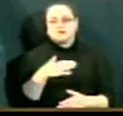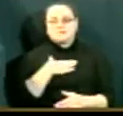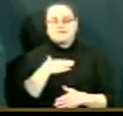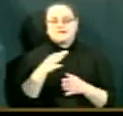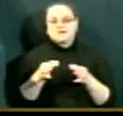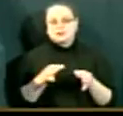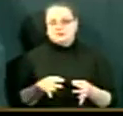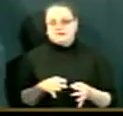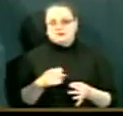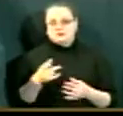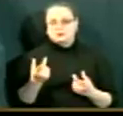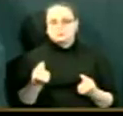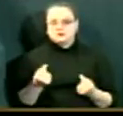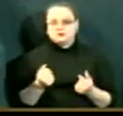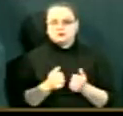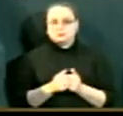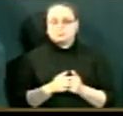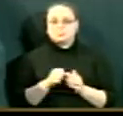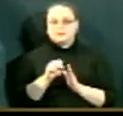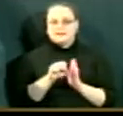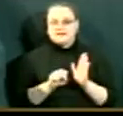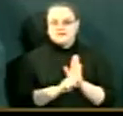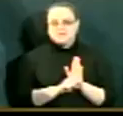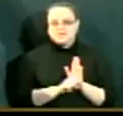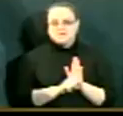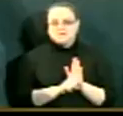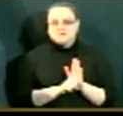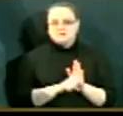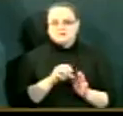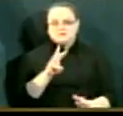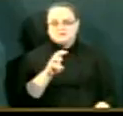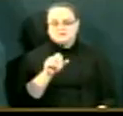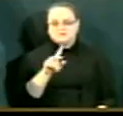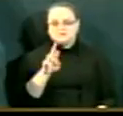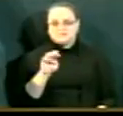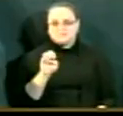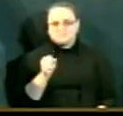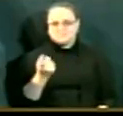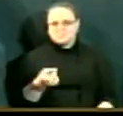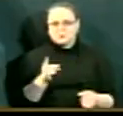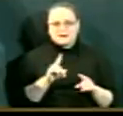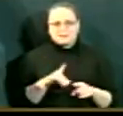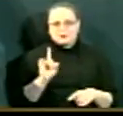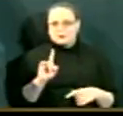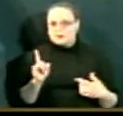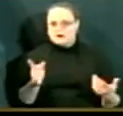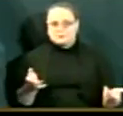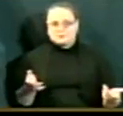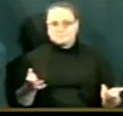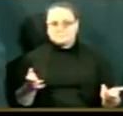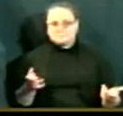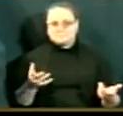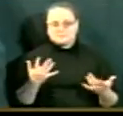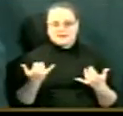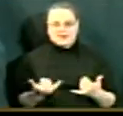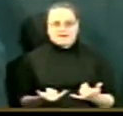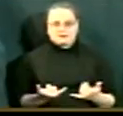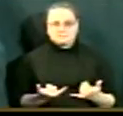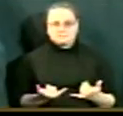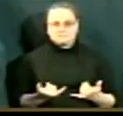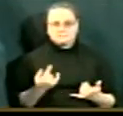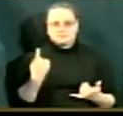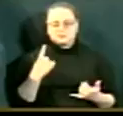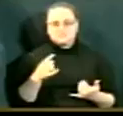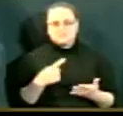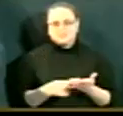what you are doing with the state as far as waivers and what is going on, and where are we at this moment as far as